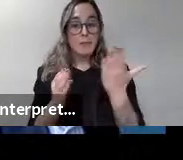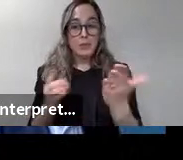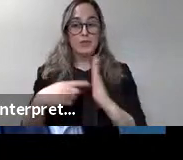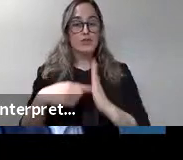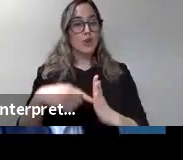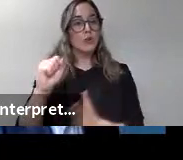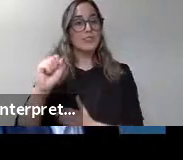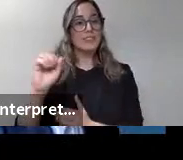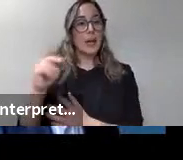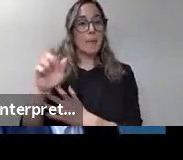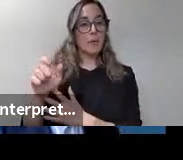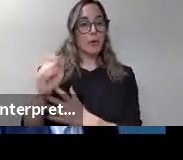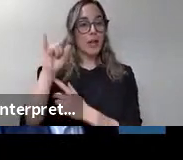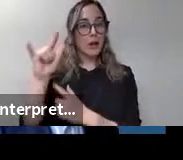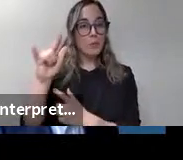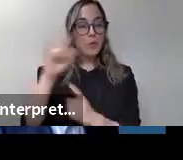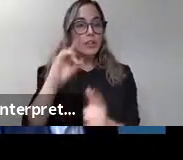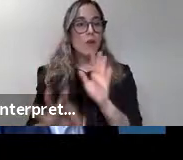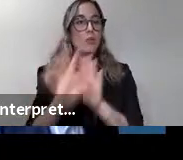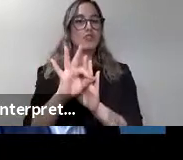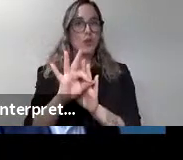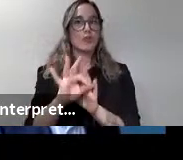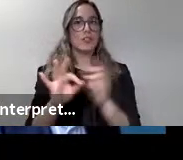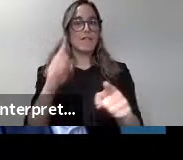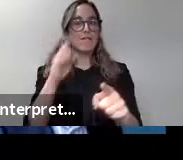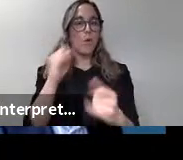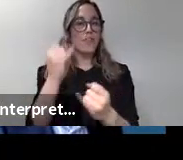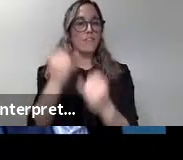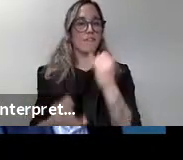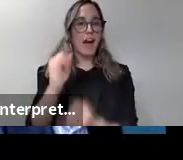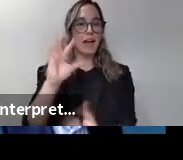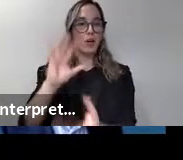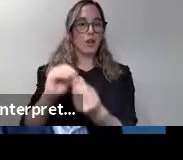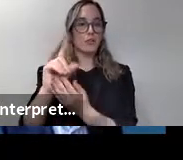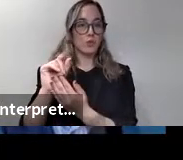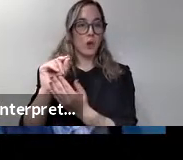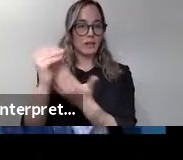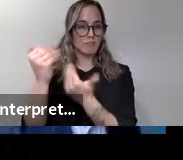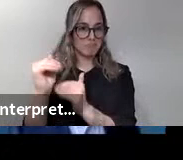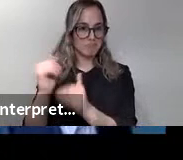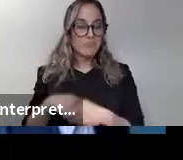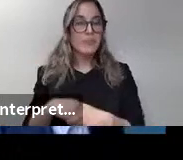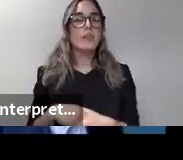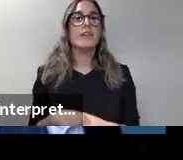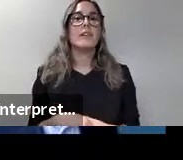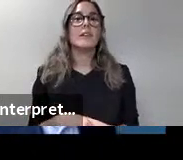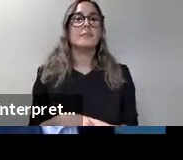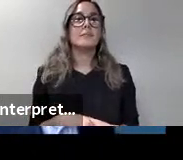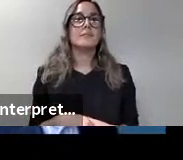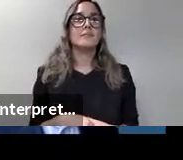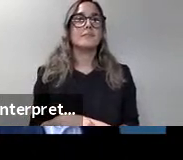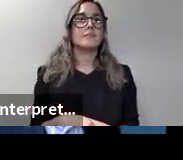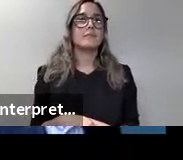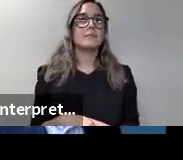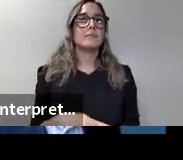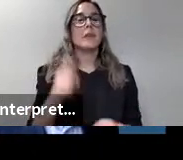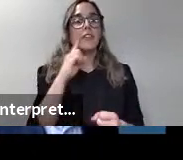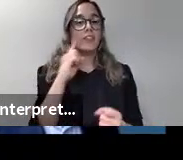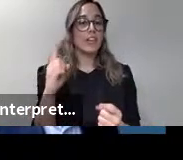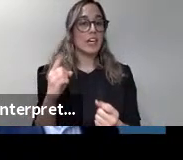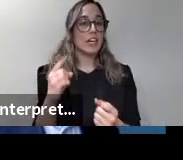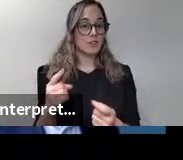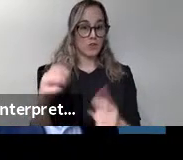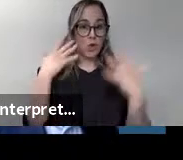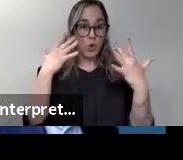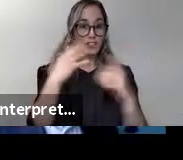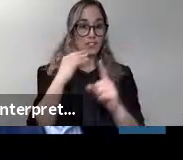that were chosen as the final list of 20. The airports are listed on the right. The cumulative noise exposure levels were determined